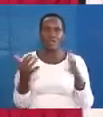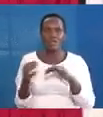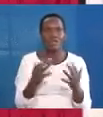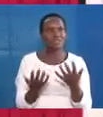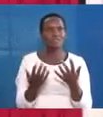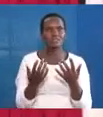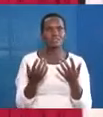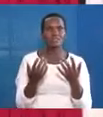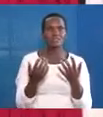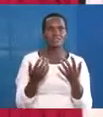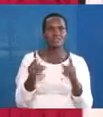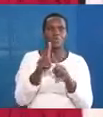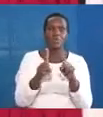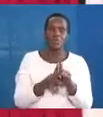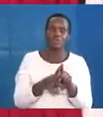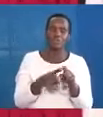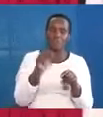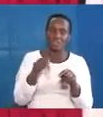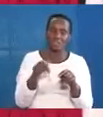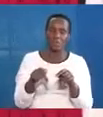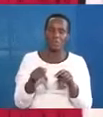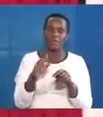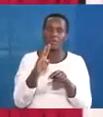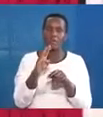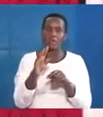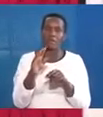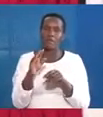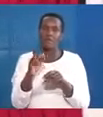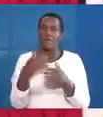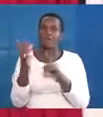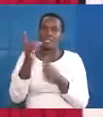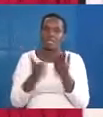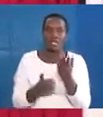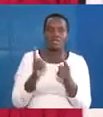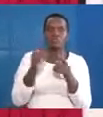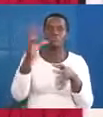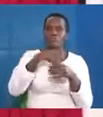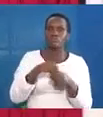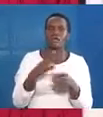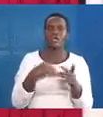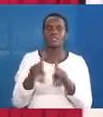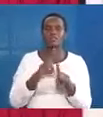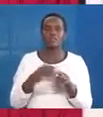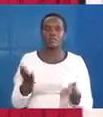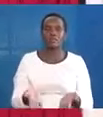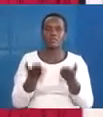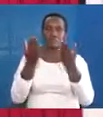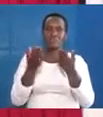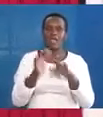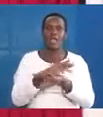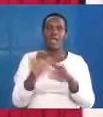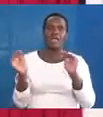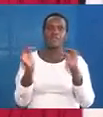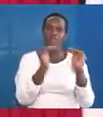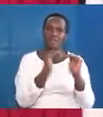design lacks inclusivity, and that it promotes unfair